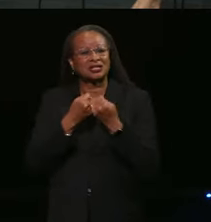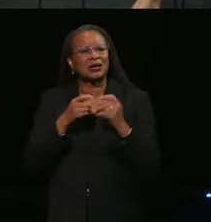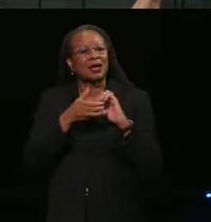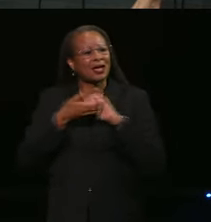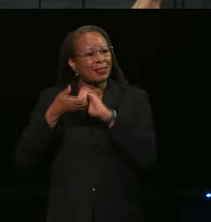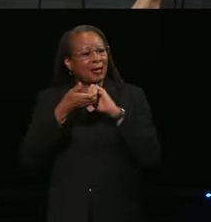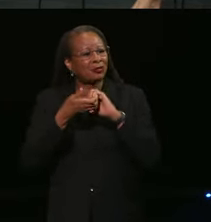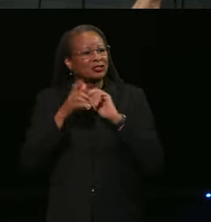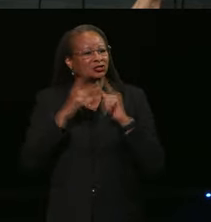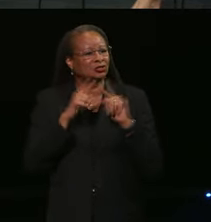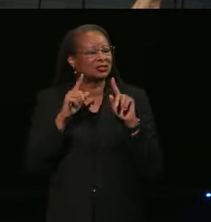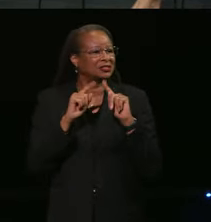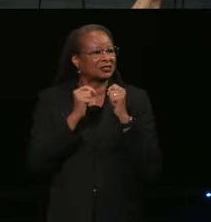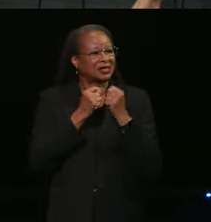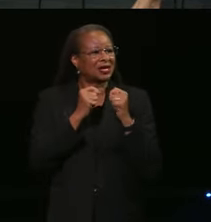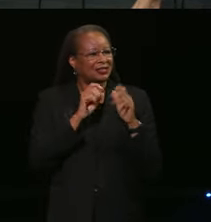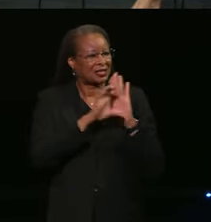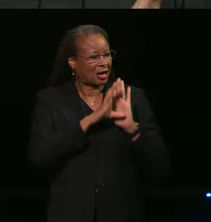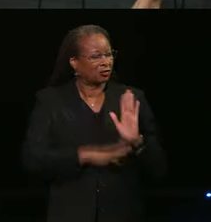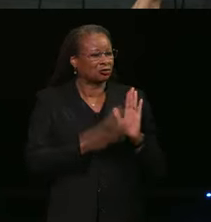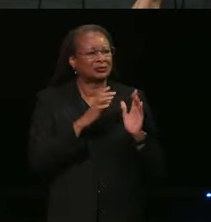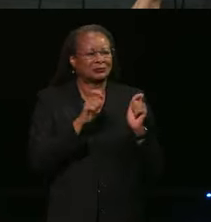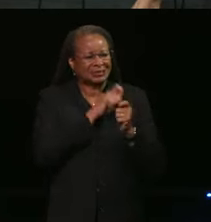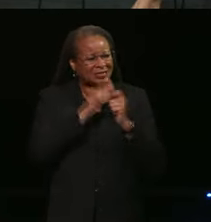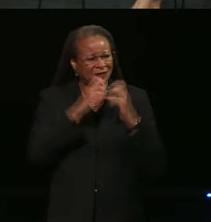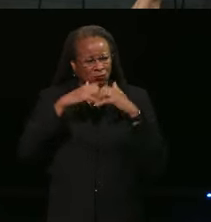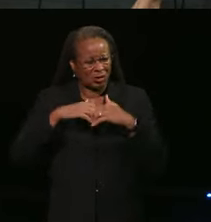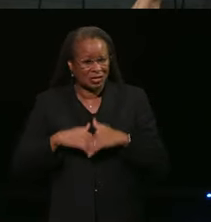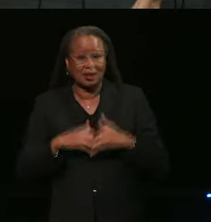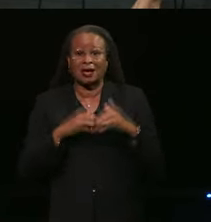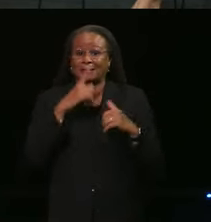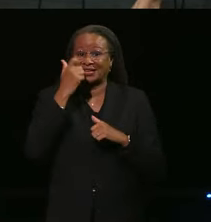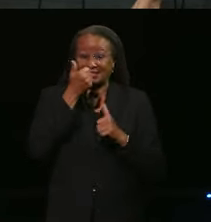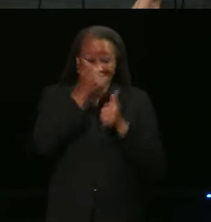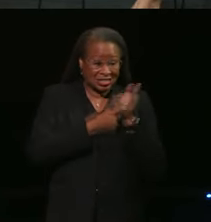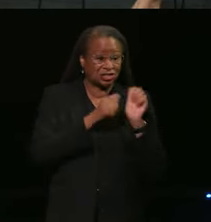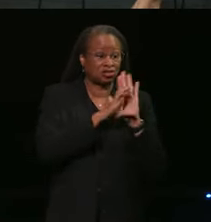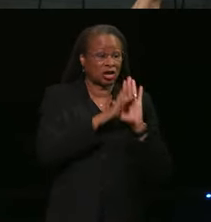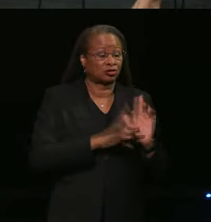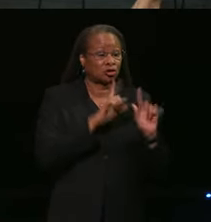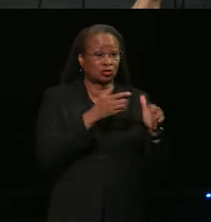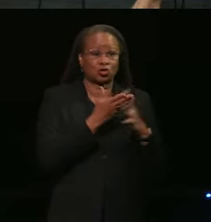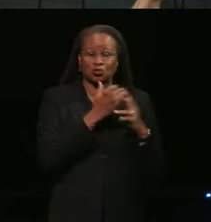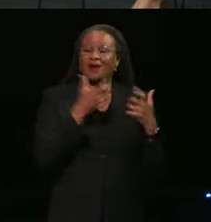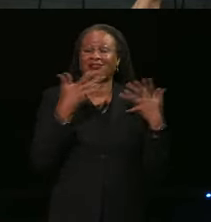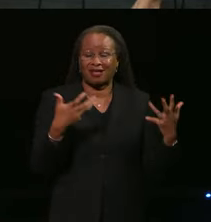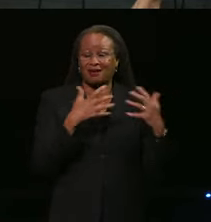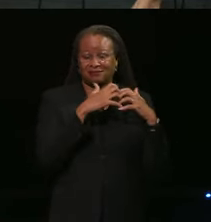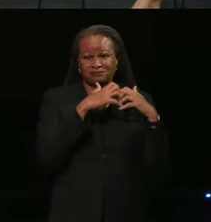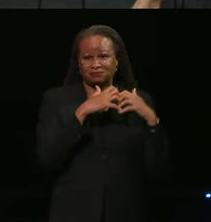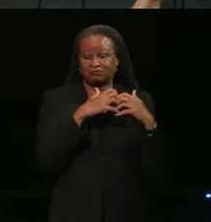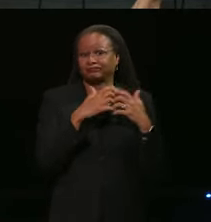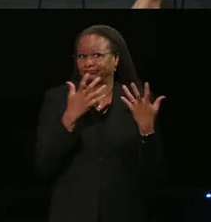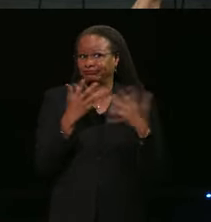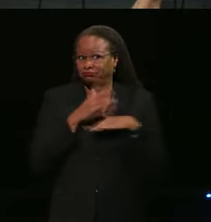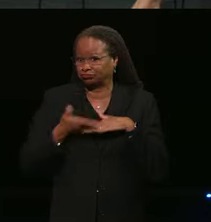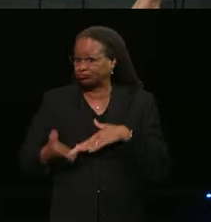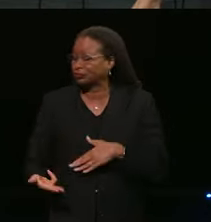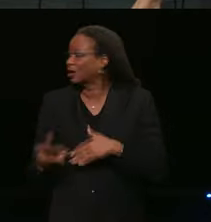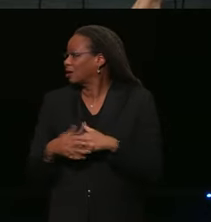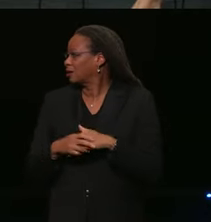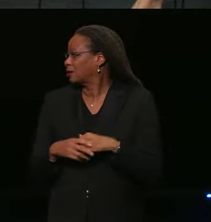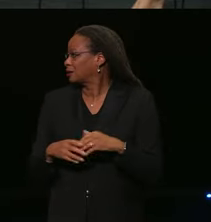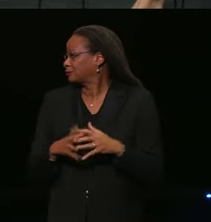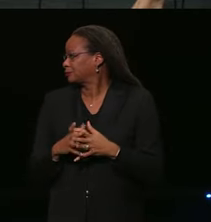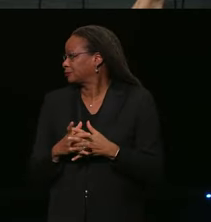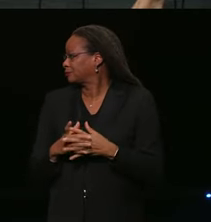specific breakdowns, because they go through a lot of stages. And we also understand I speak Spanish, and he translates for me, because